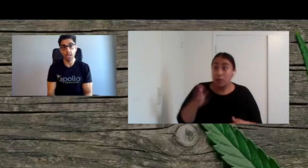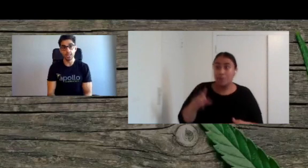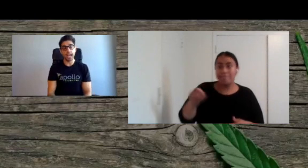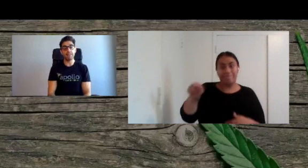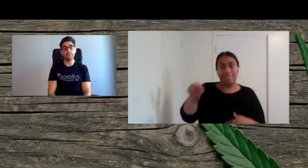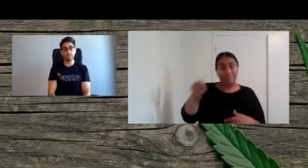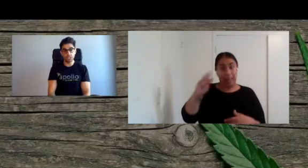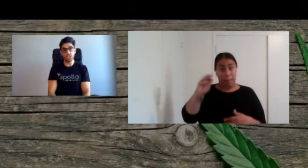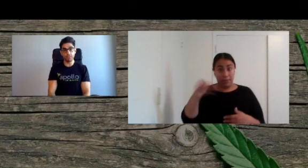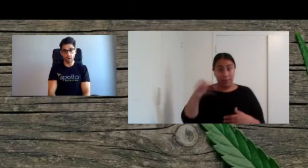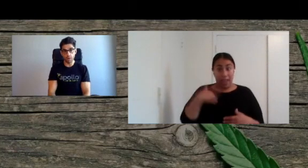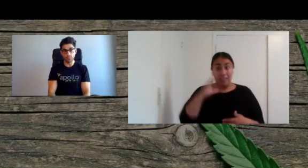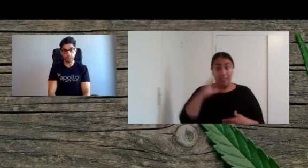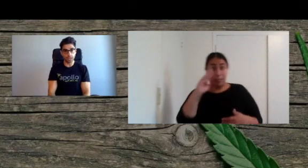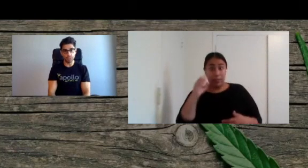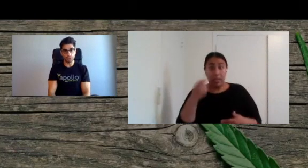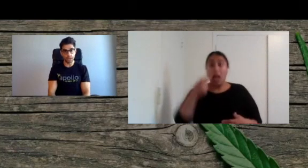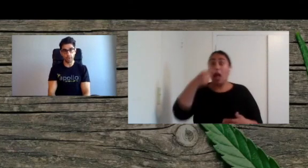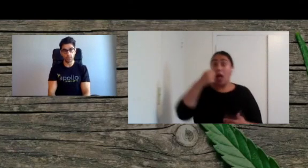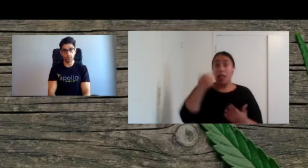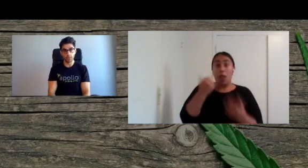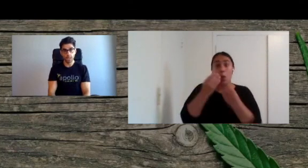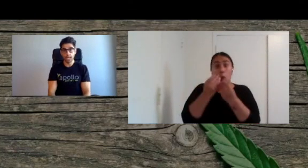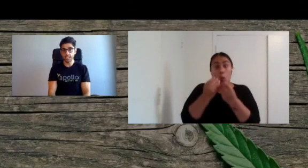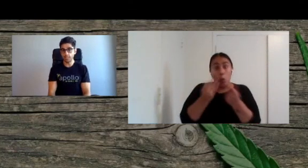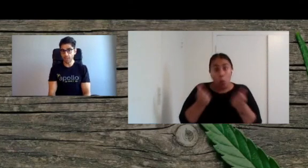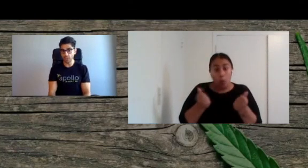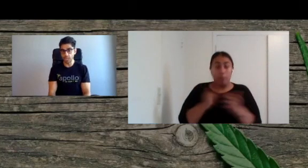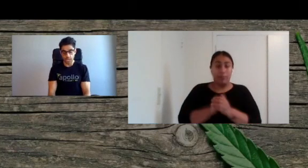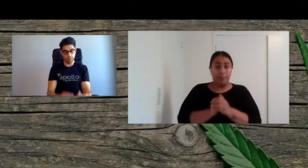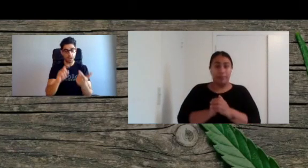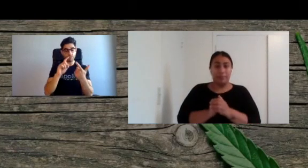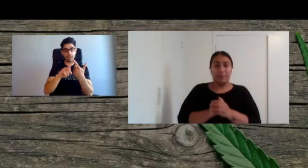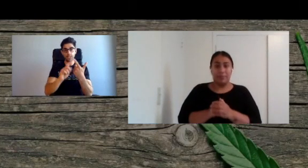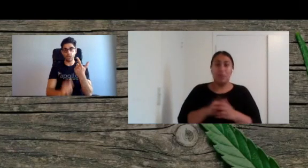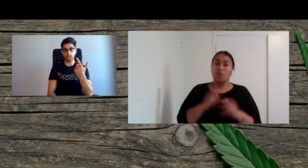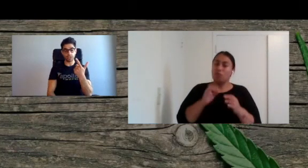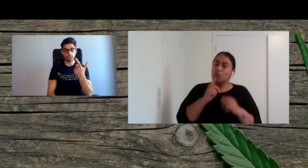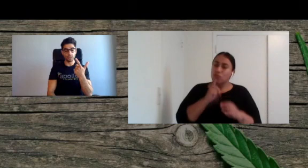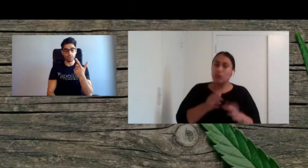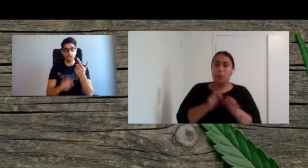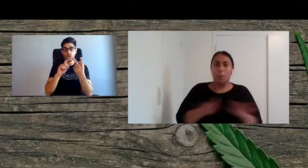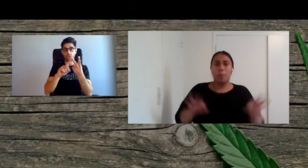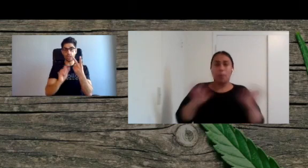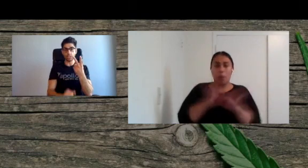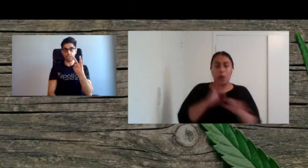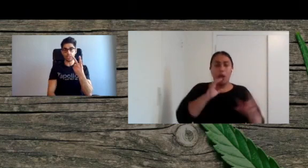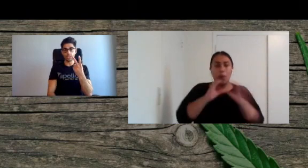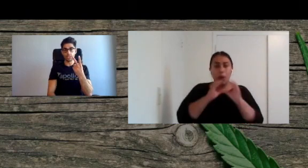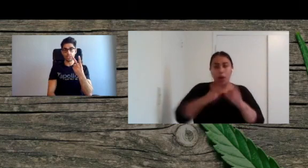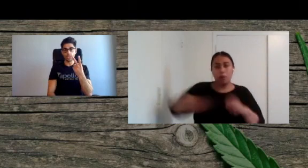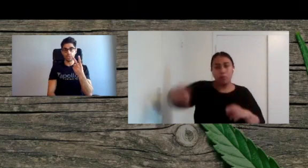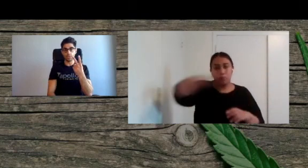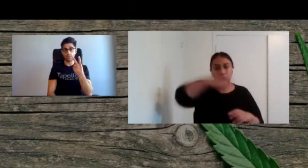important to have a physician involved when it comes to your care. Especially if you have a family doctor, a